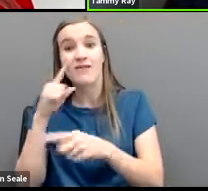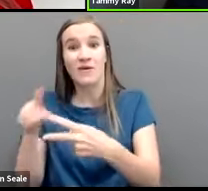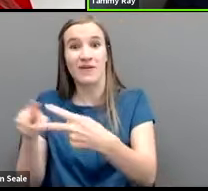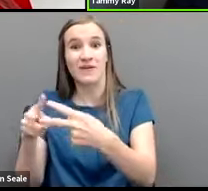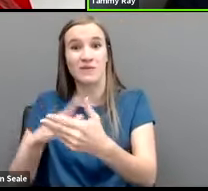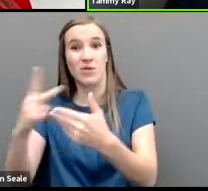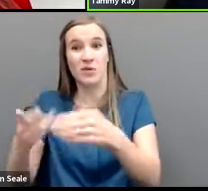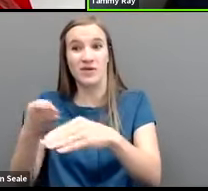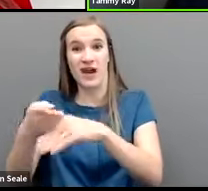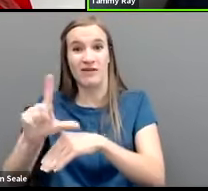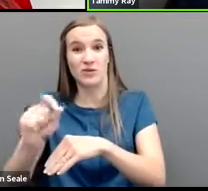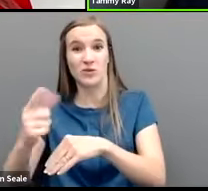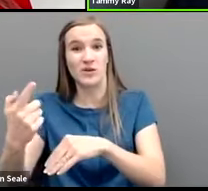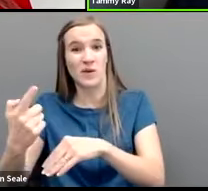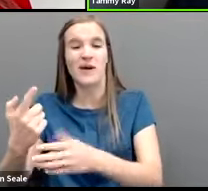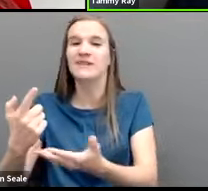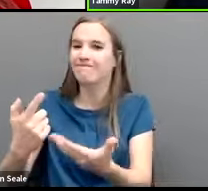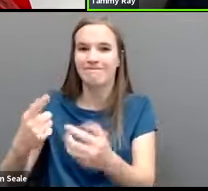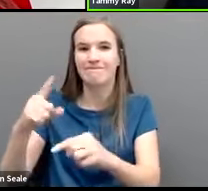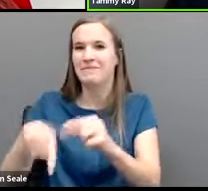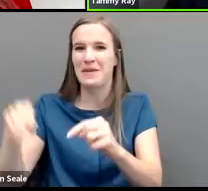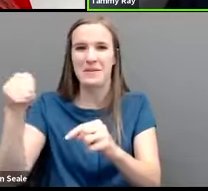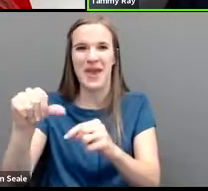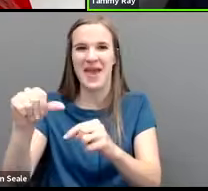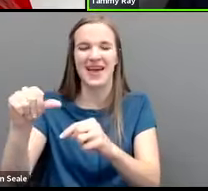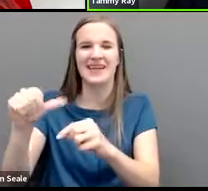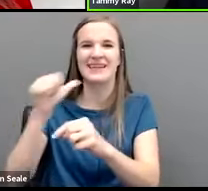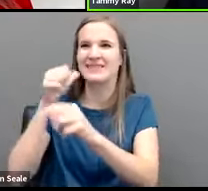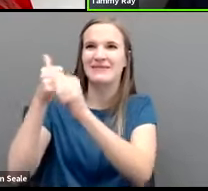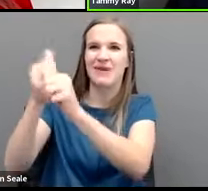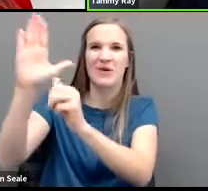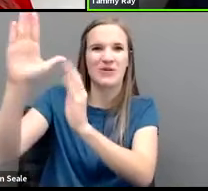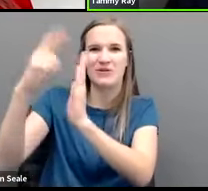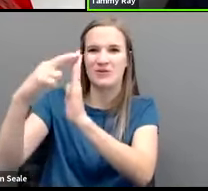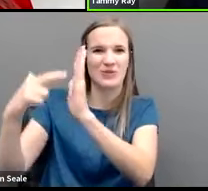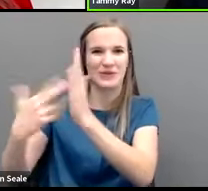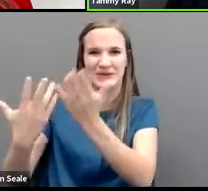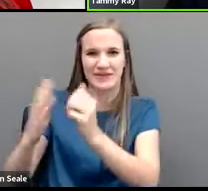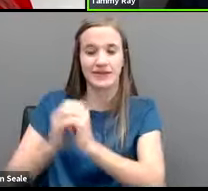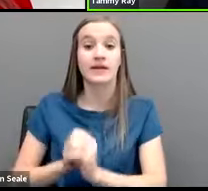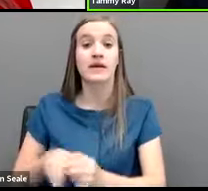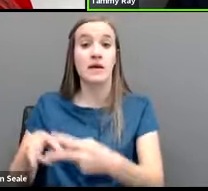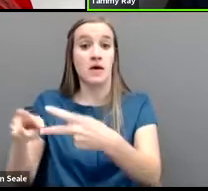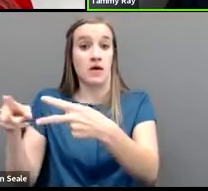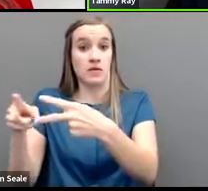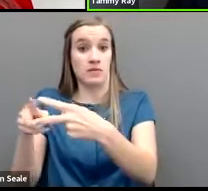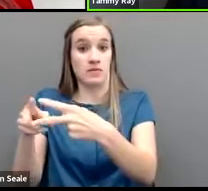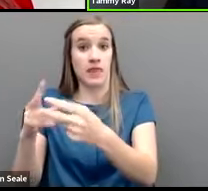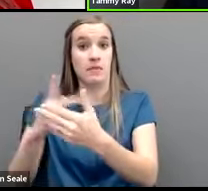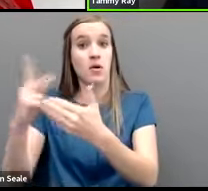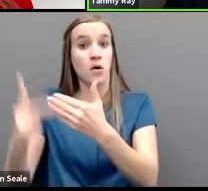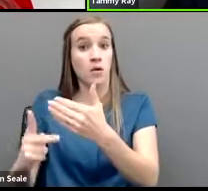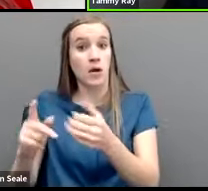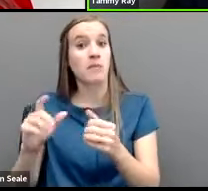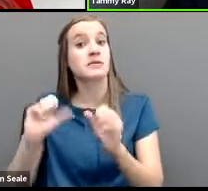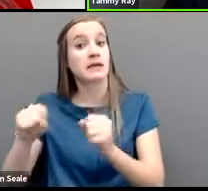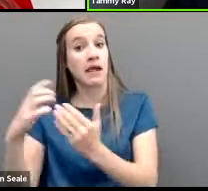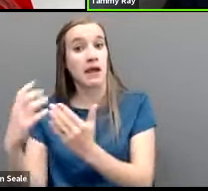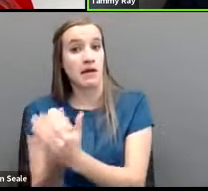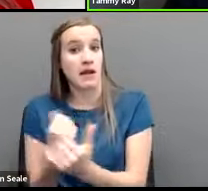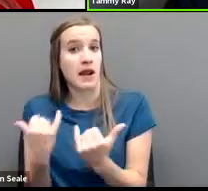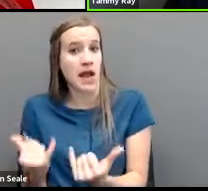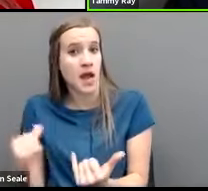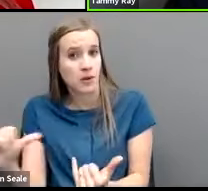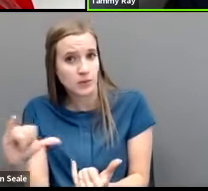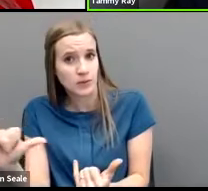So most people still go on the grant, but the sustainable program is available right now as well. Some